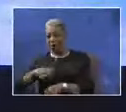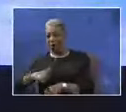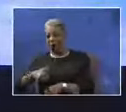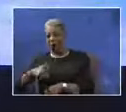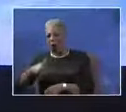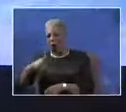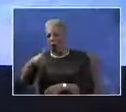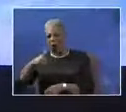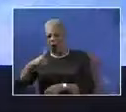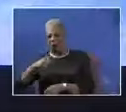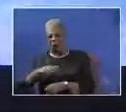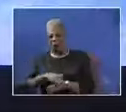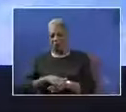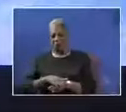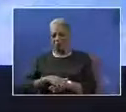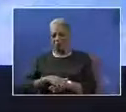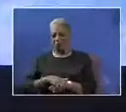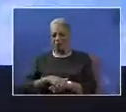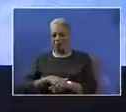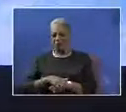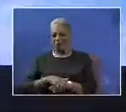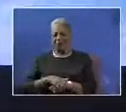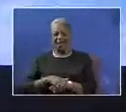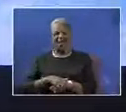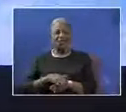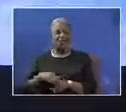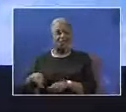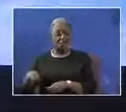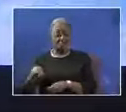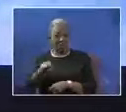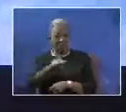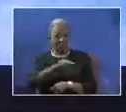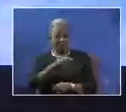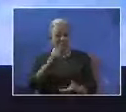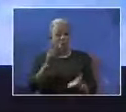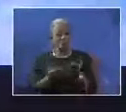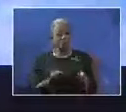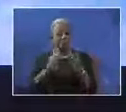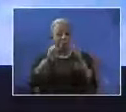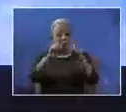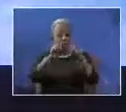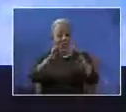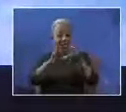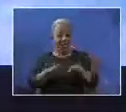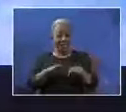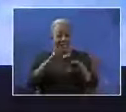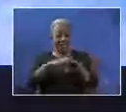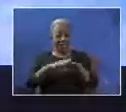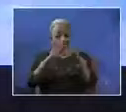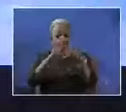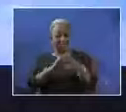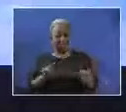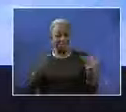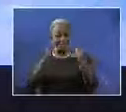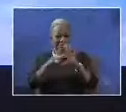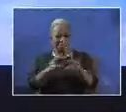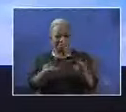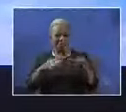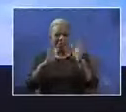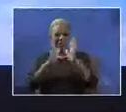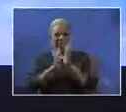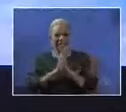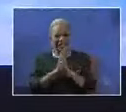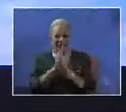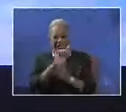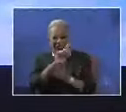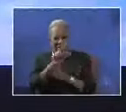stuff if we were to take a test. I know if we were to take a test on this story, I would ask you the question, what was David's great sin?